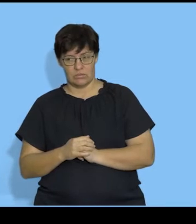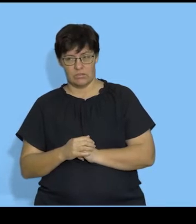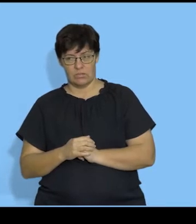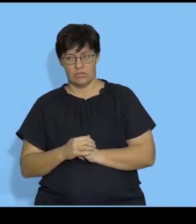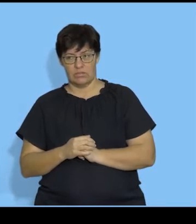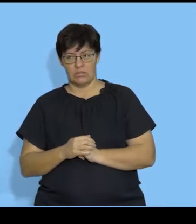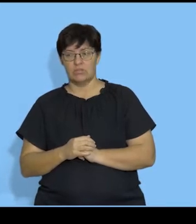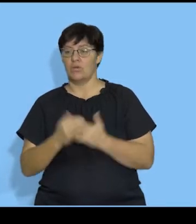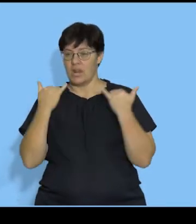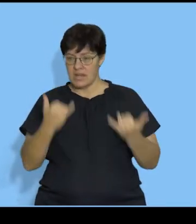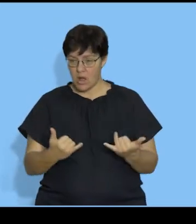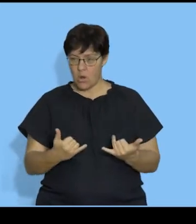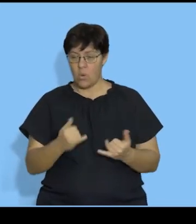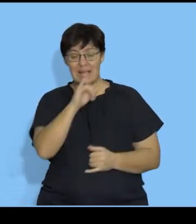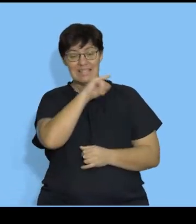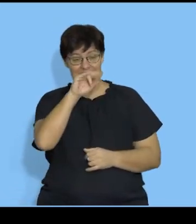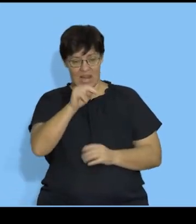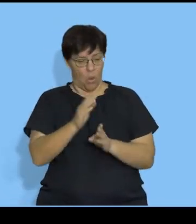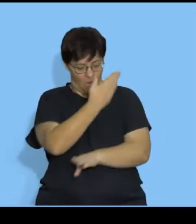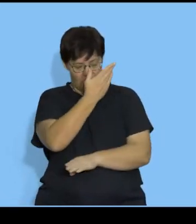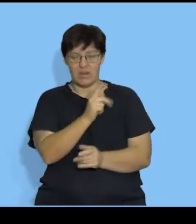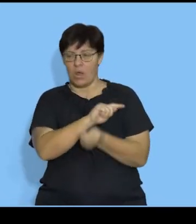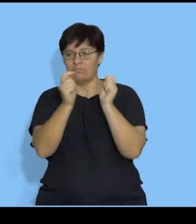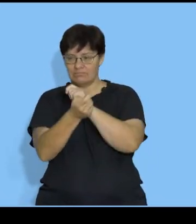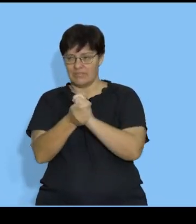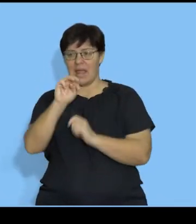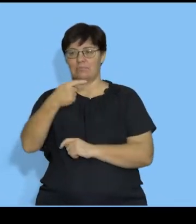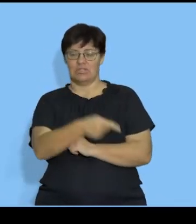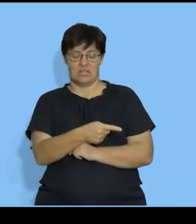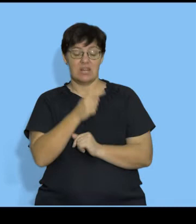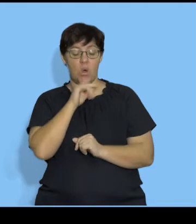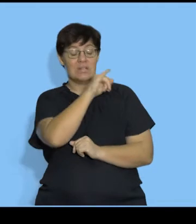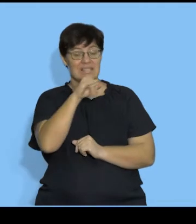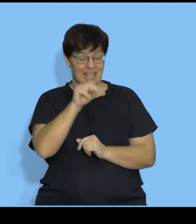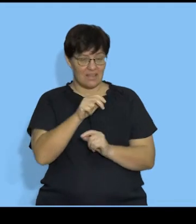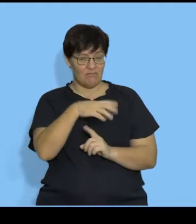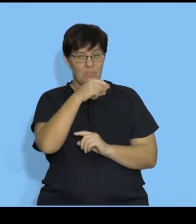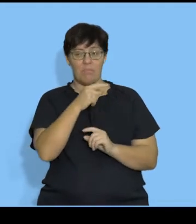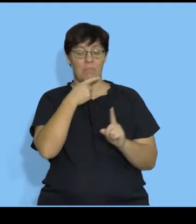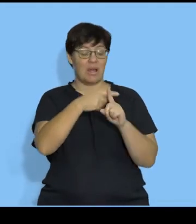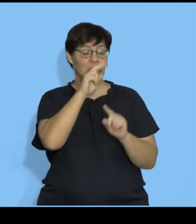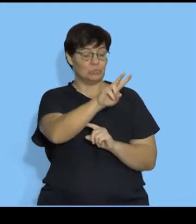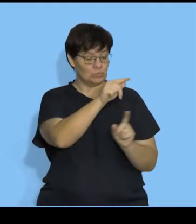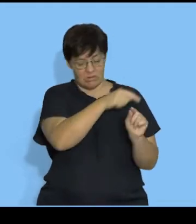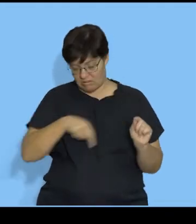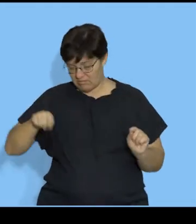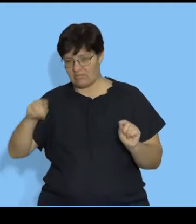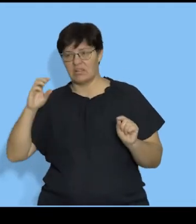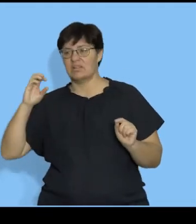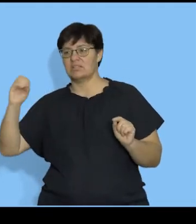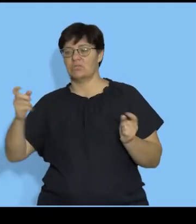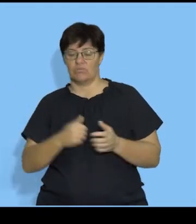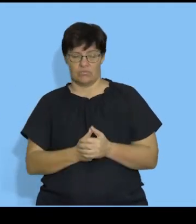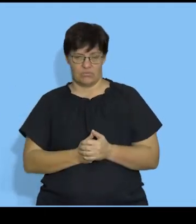call oxidation, and then zinc from 0 to from +2 rather, okay, +2